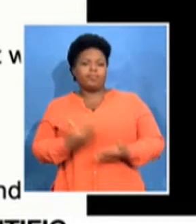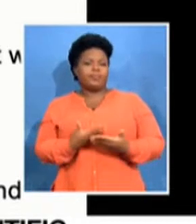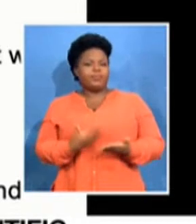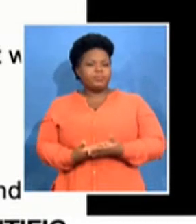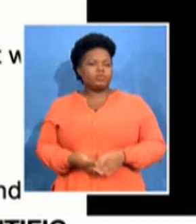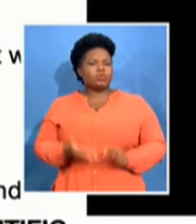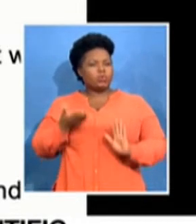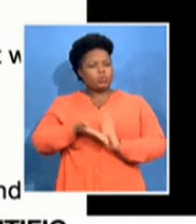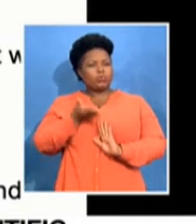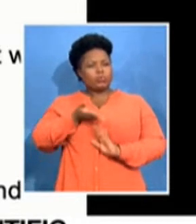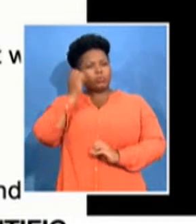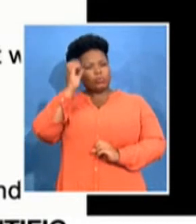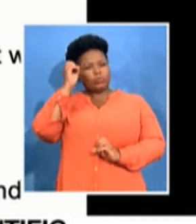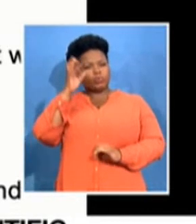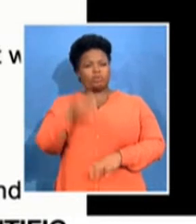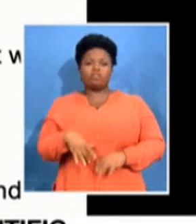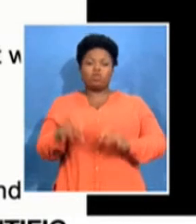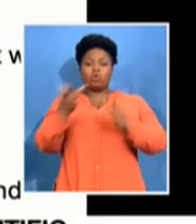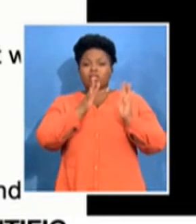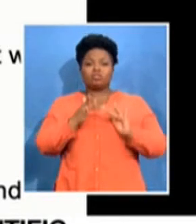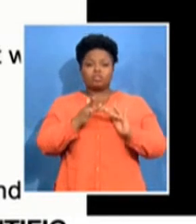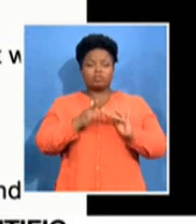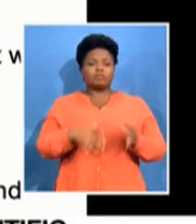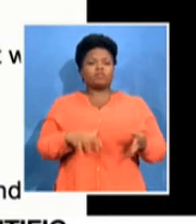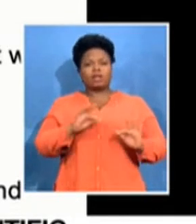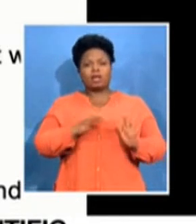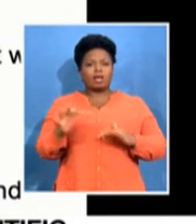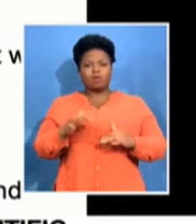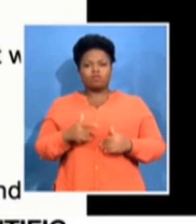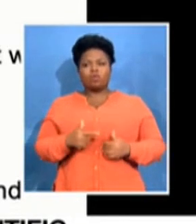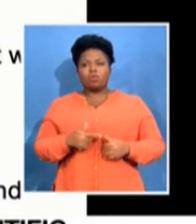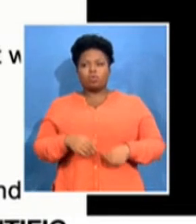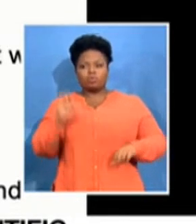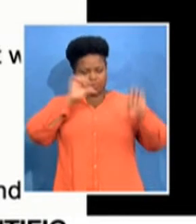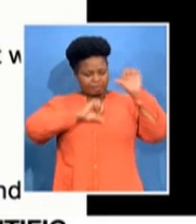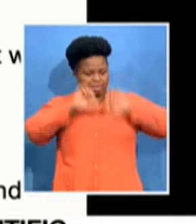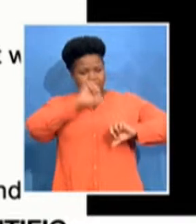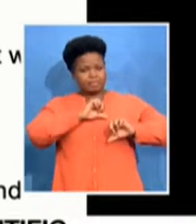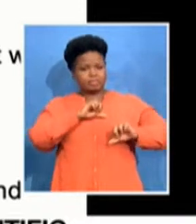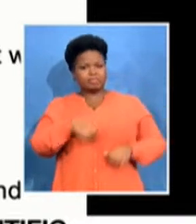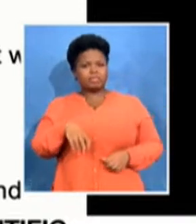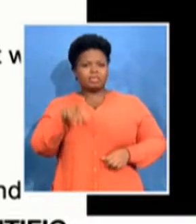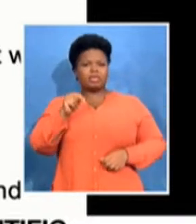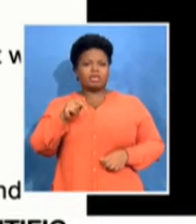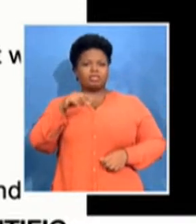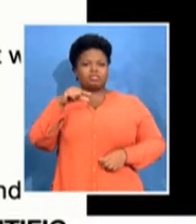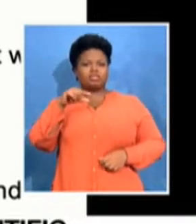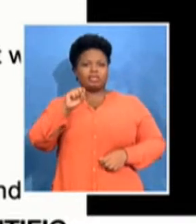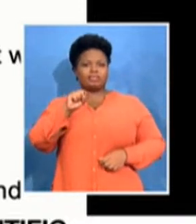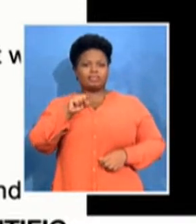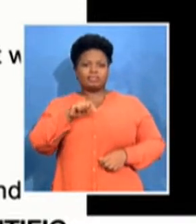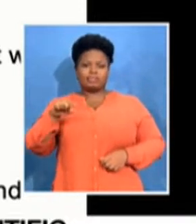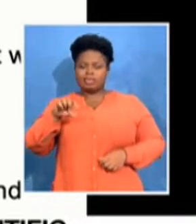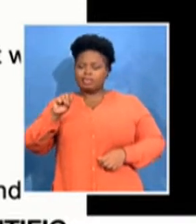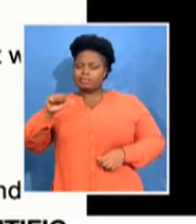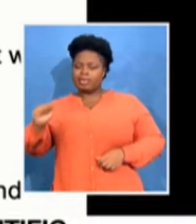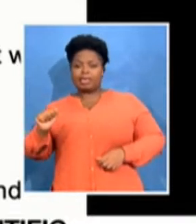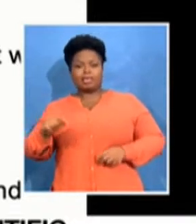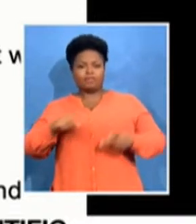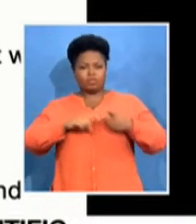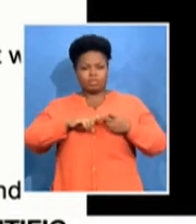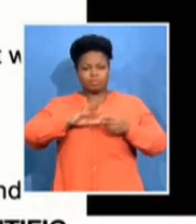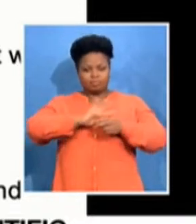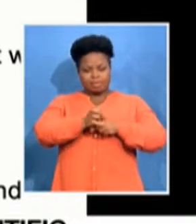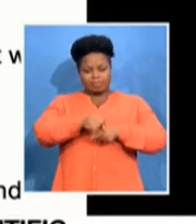genomic surveillance. That's what NGSSA means. And the variants in South Africa, we have found more than one, but that's going to become